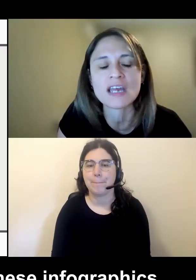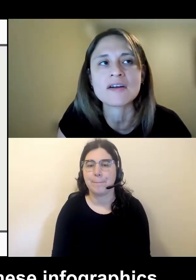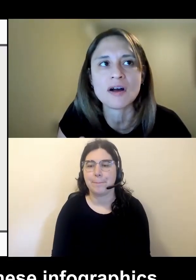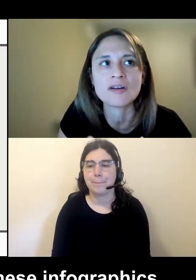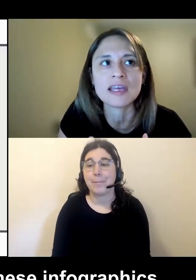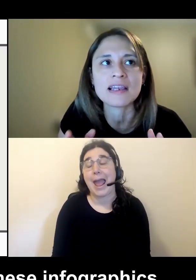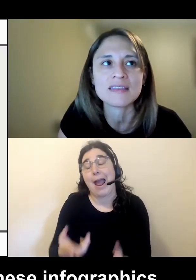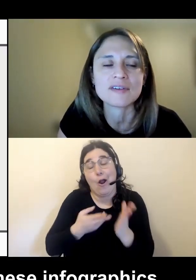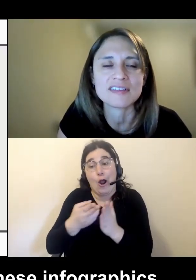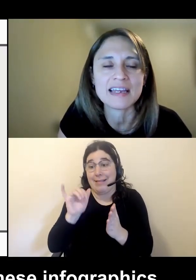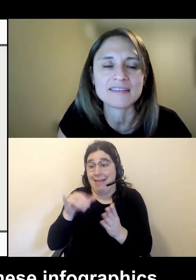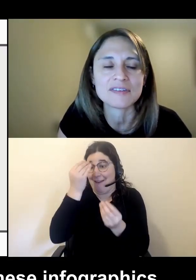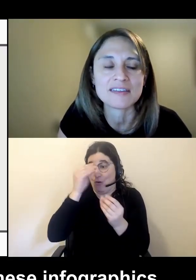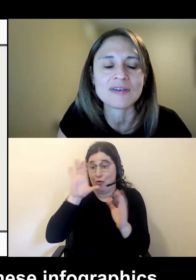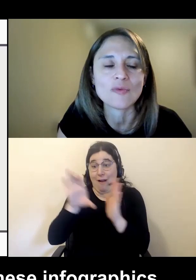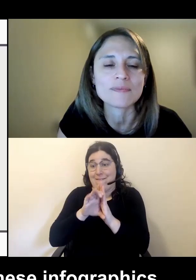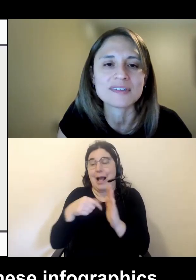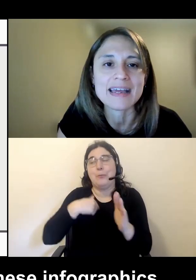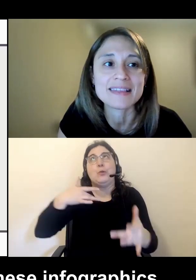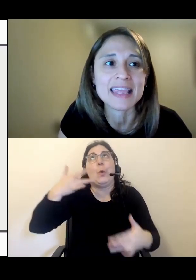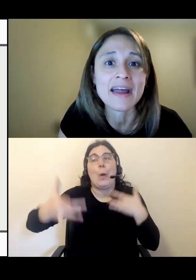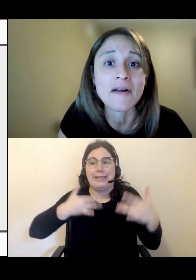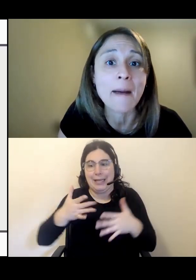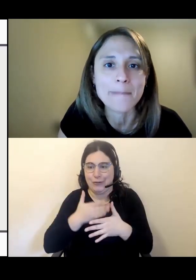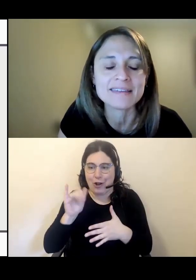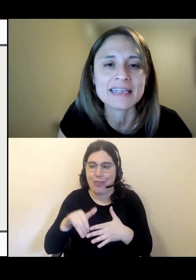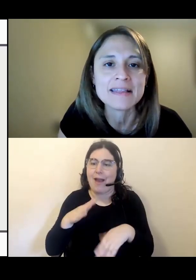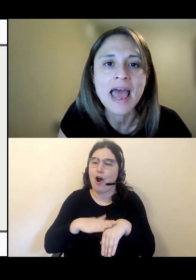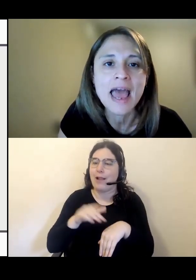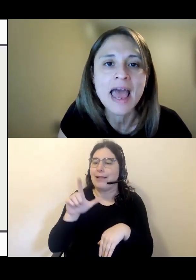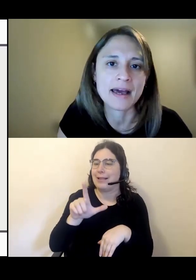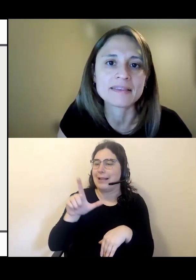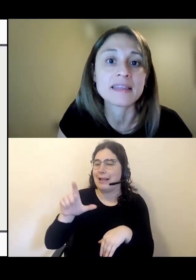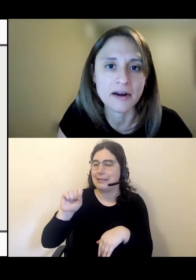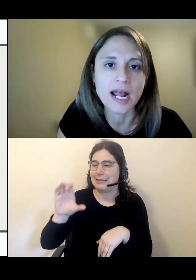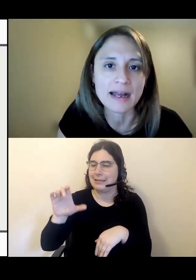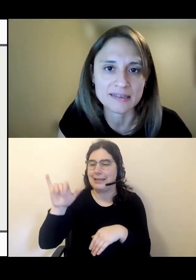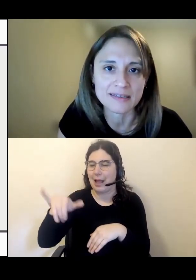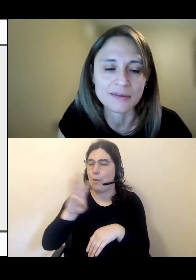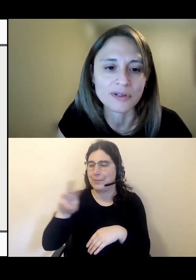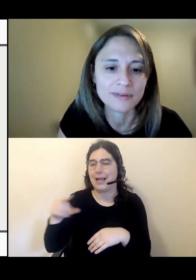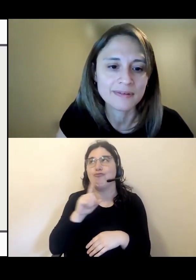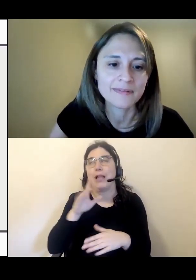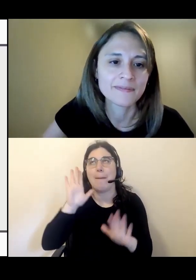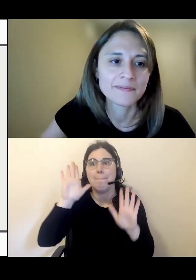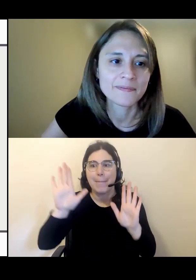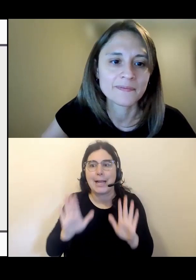to be shared on the Literacy Link South Central website. They are amazing and they're